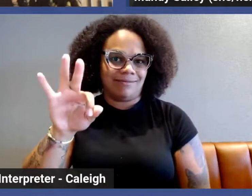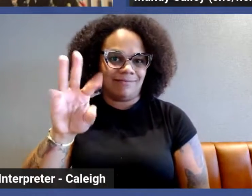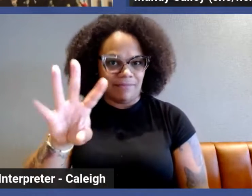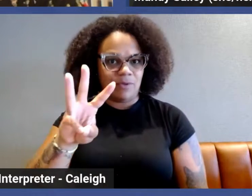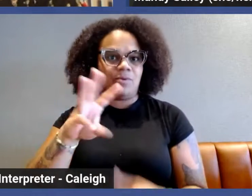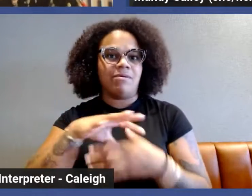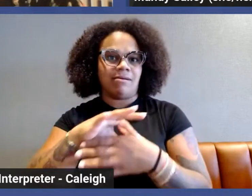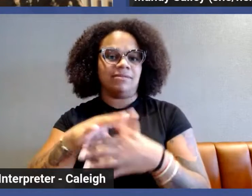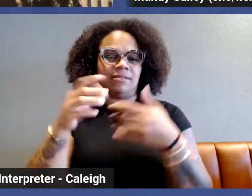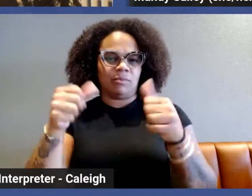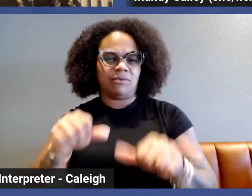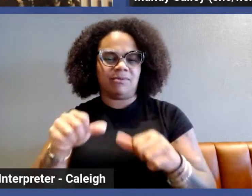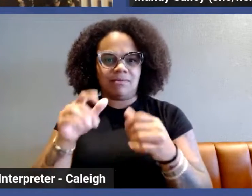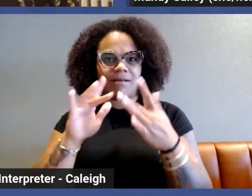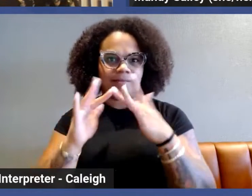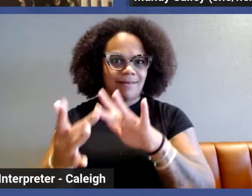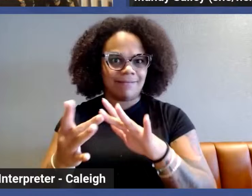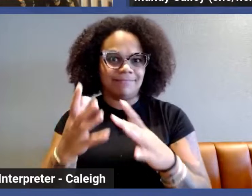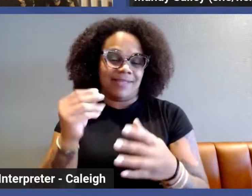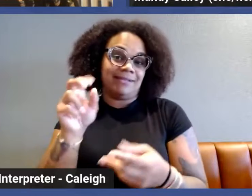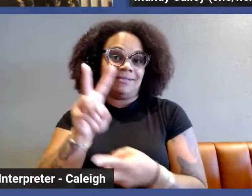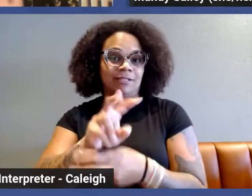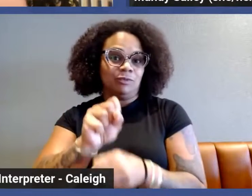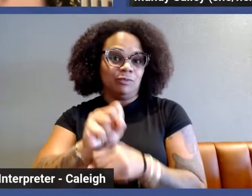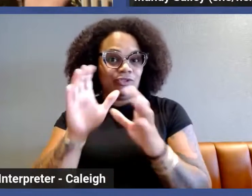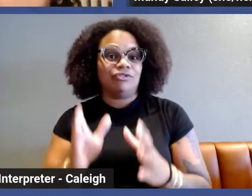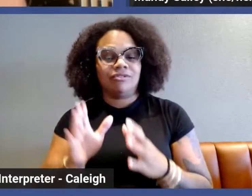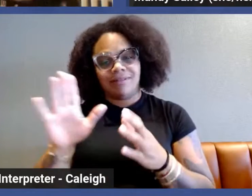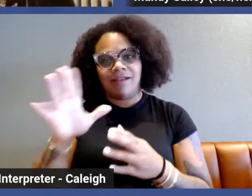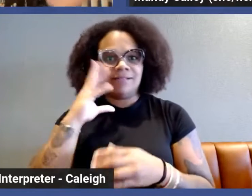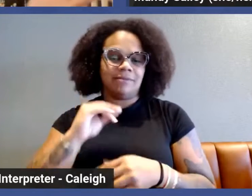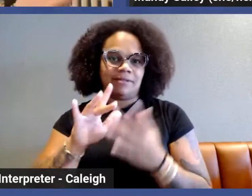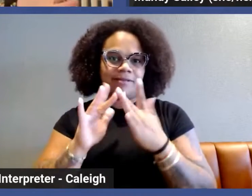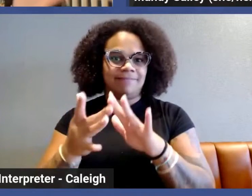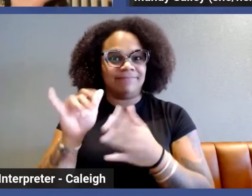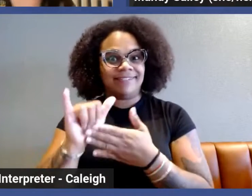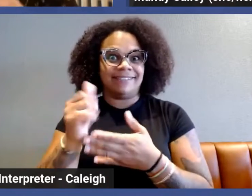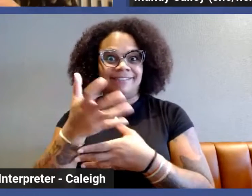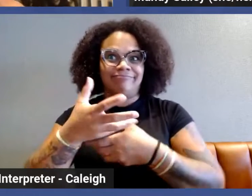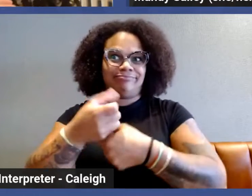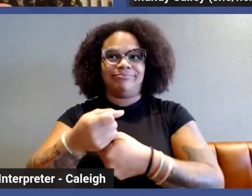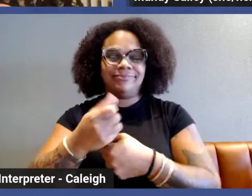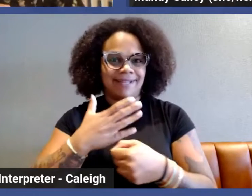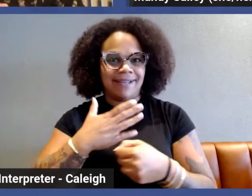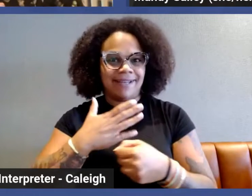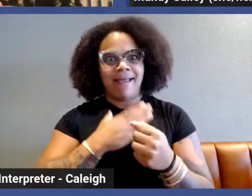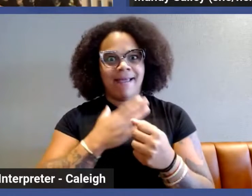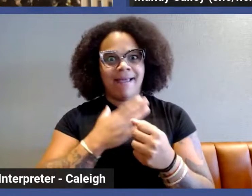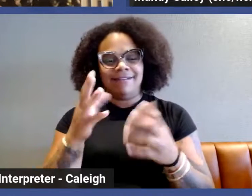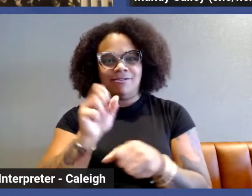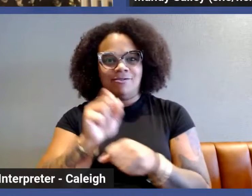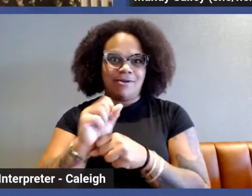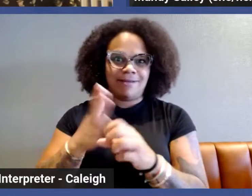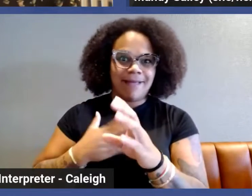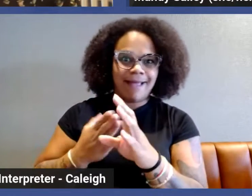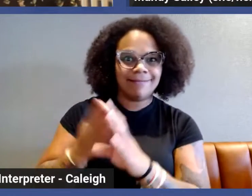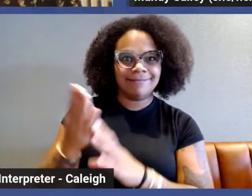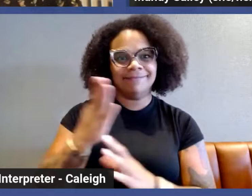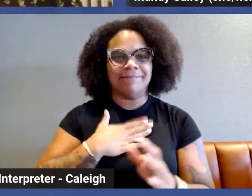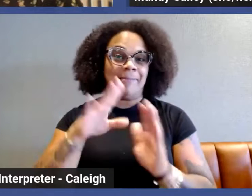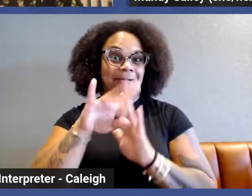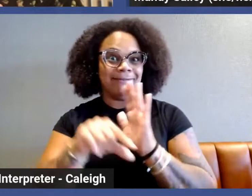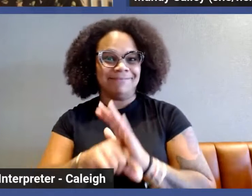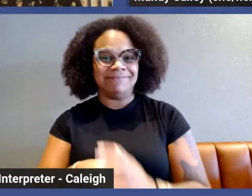online. That's a bit of my scope and where I'm coming from. Yeah,